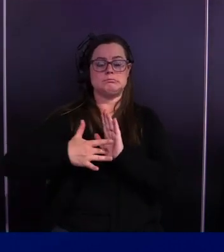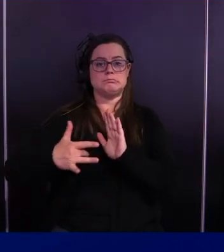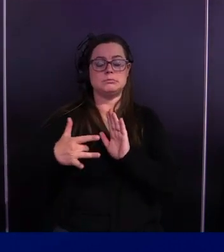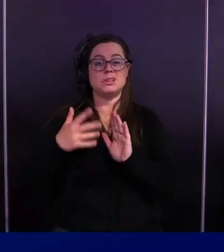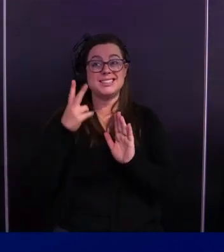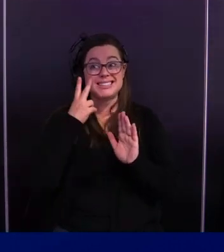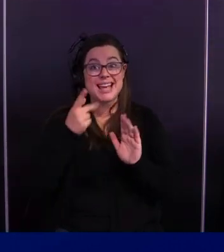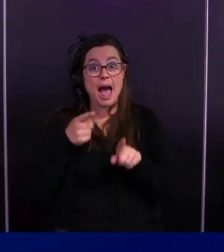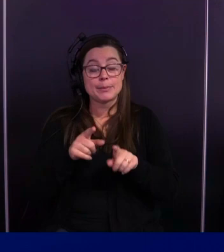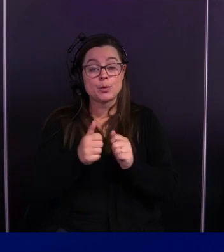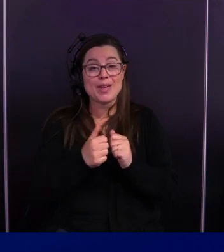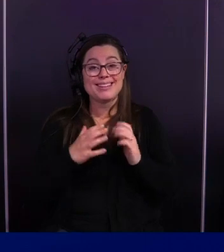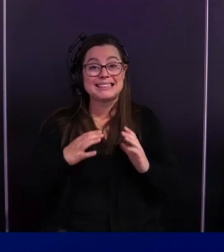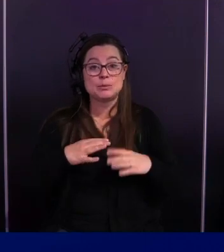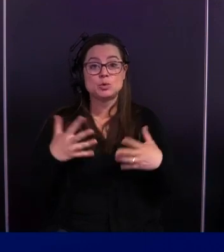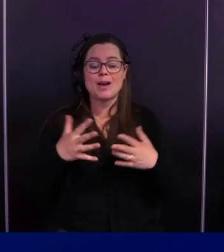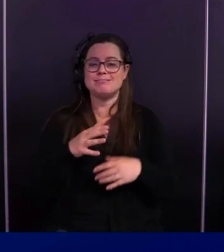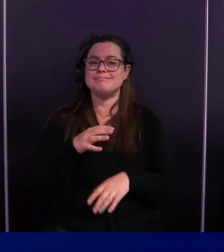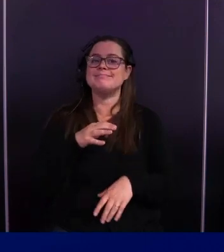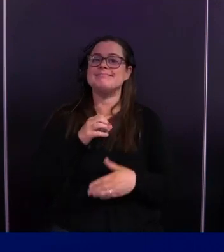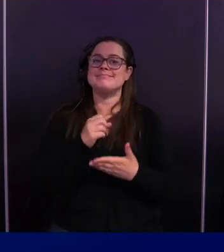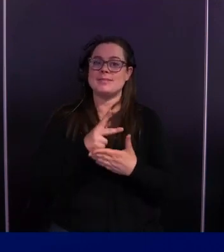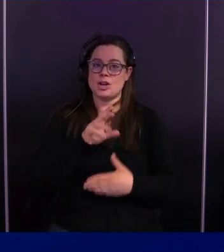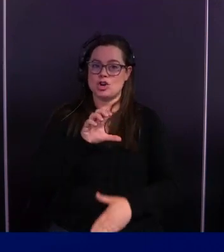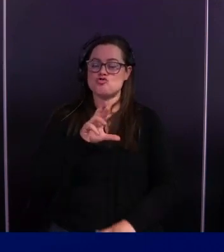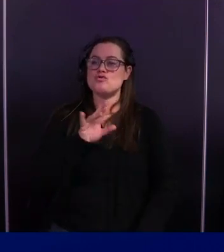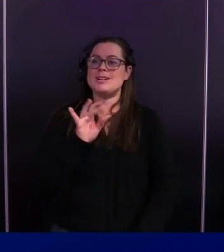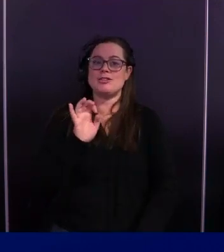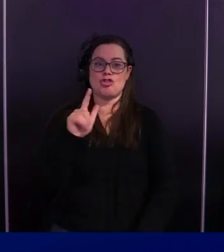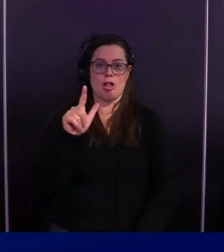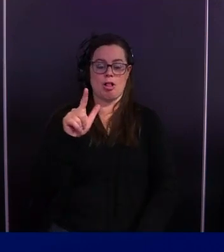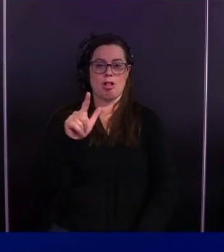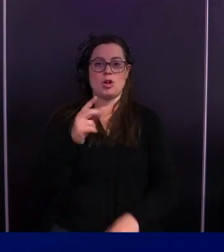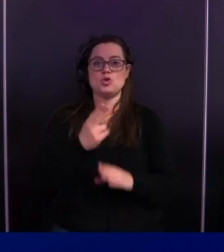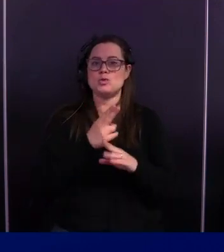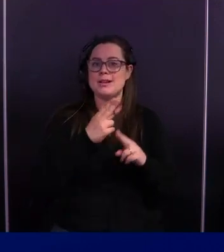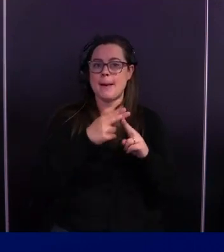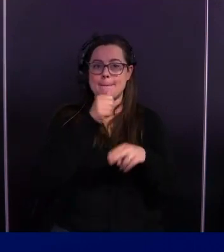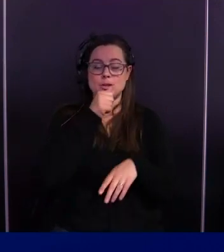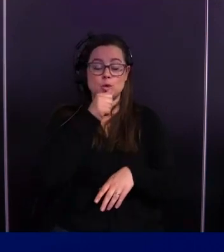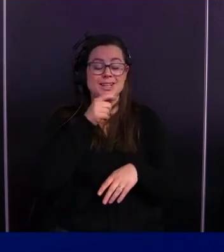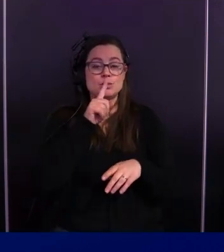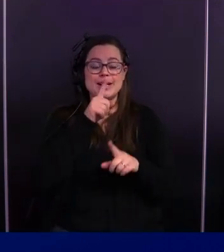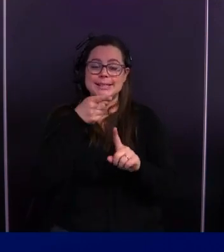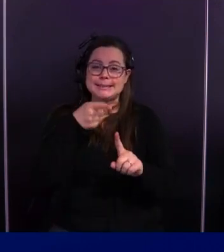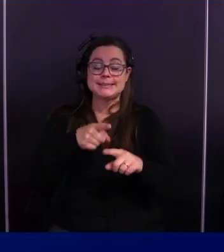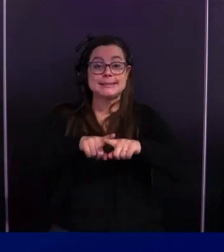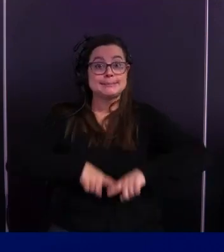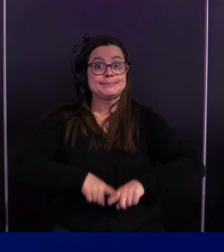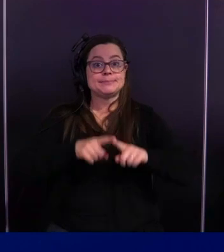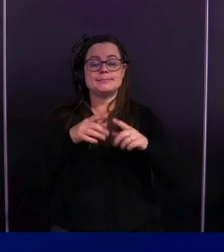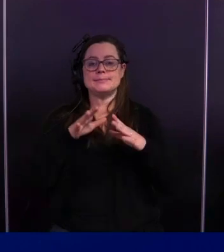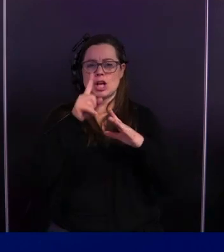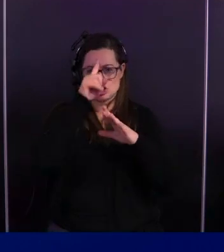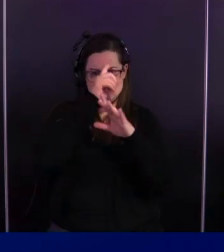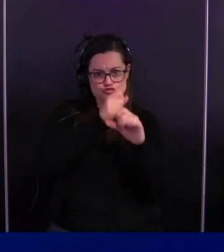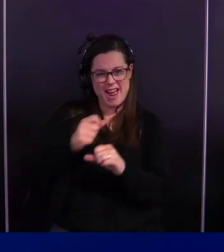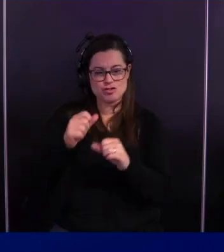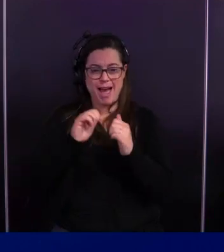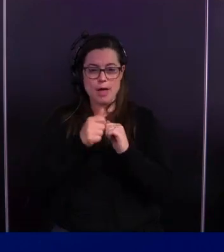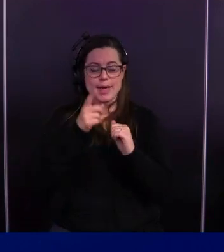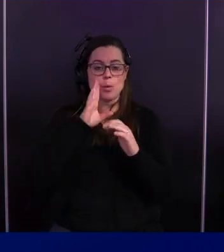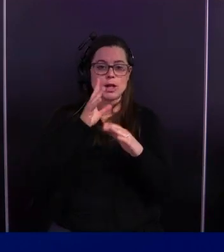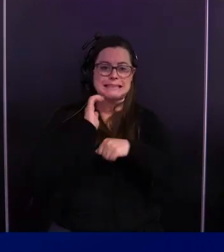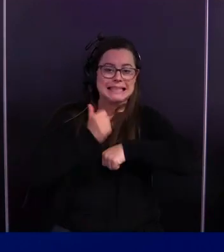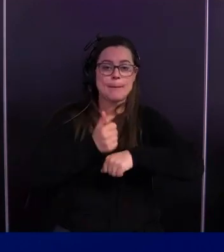customers is the credential compromise, and it comes down to the strategy. It comes down to them, thinking through how they're going to use